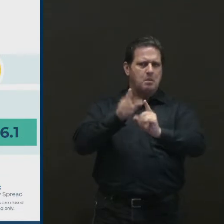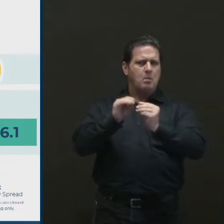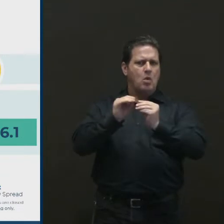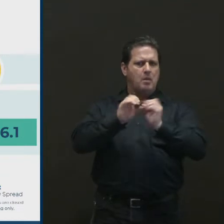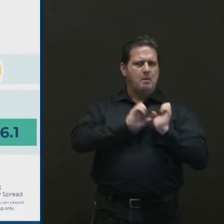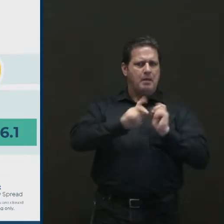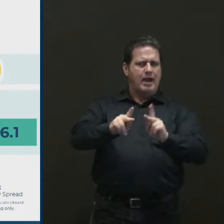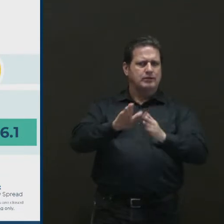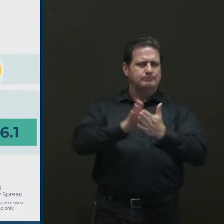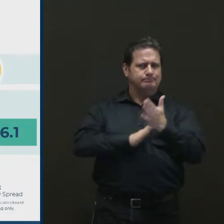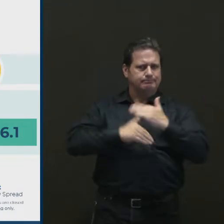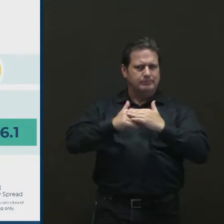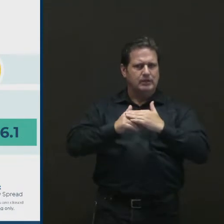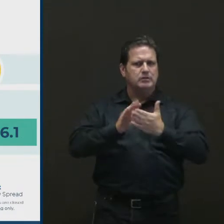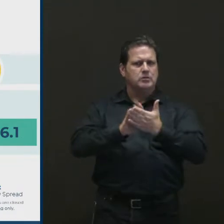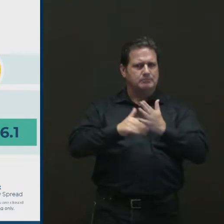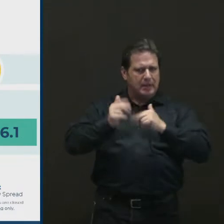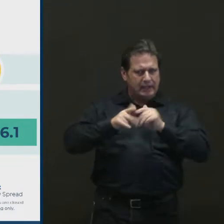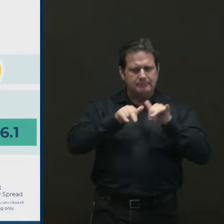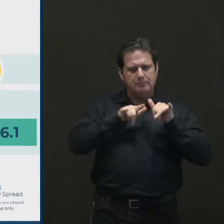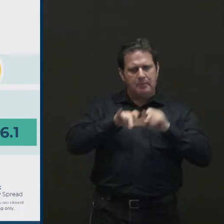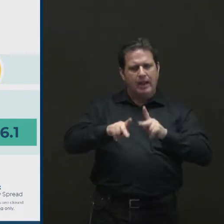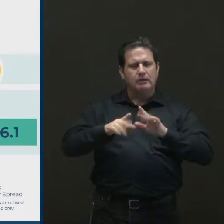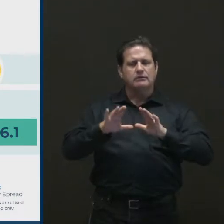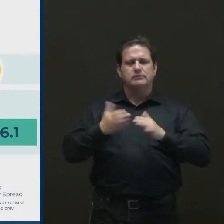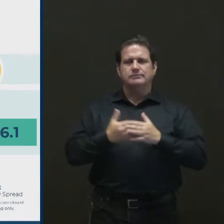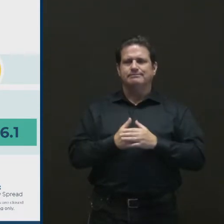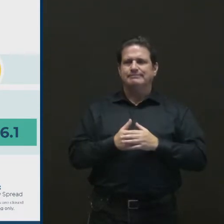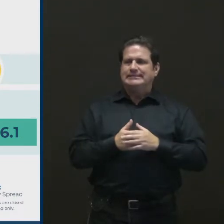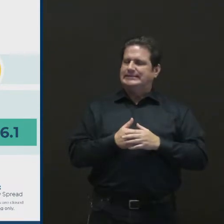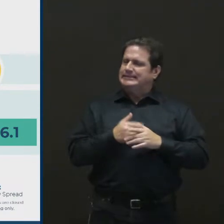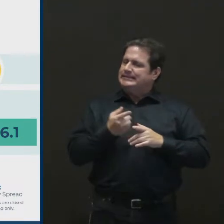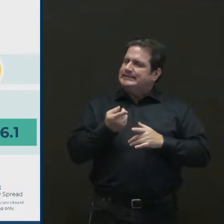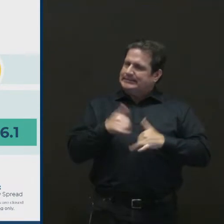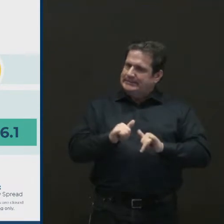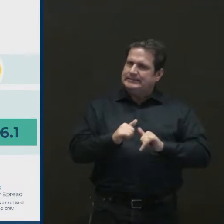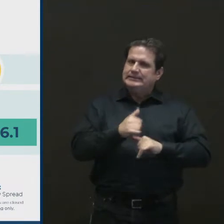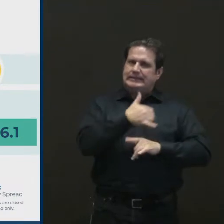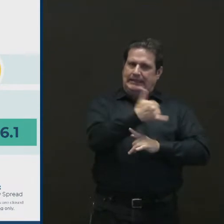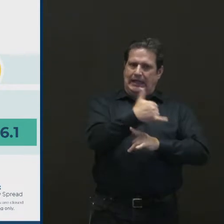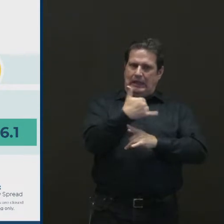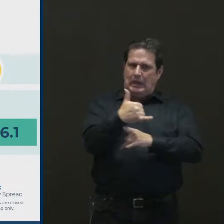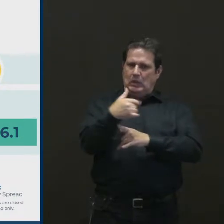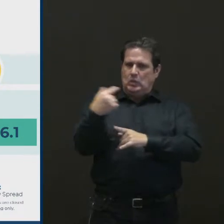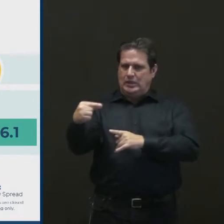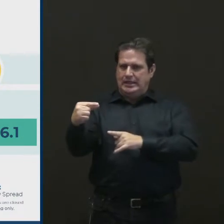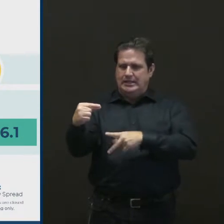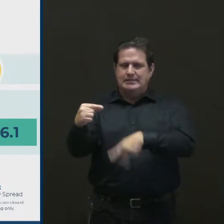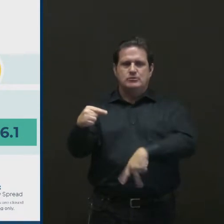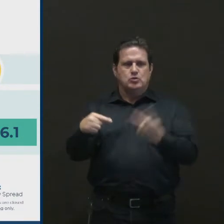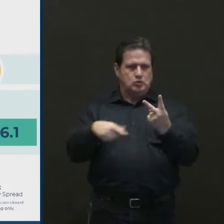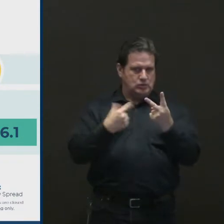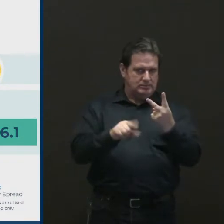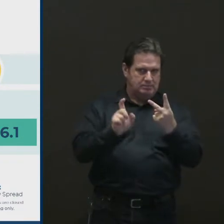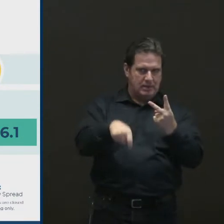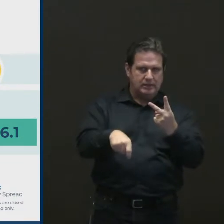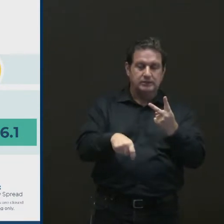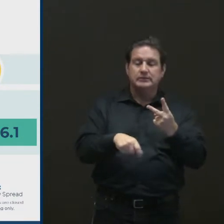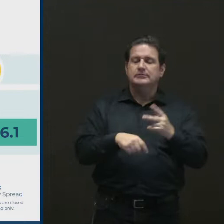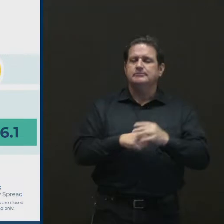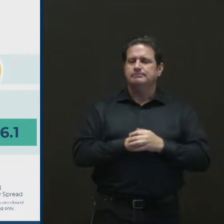in classrooms in person. We're not going to get there if these numbers keep going up. The percent positive, this is a